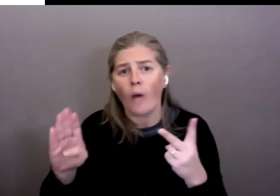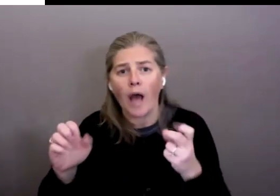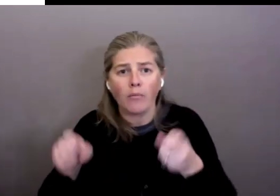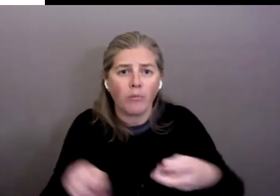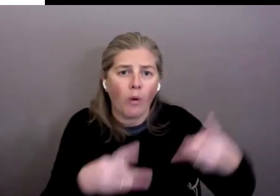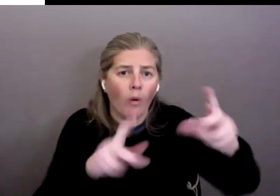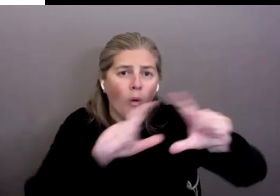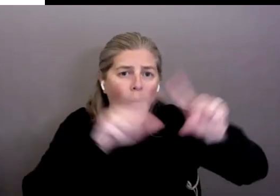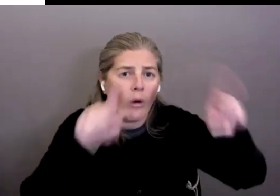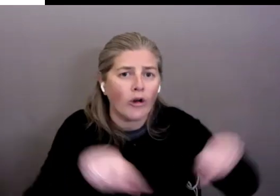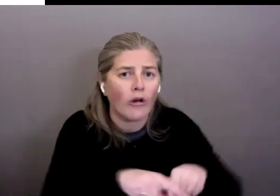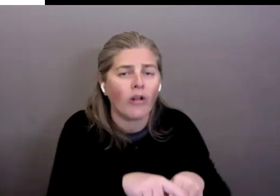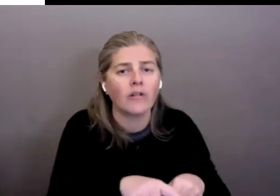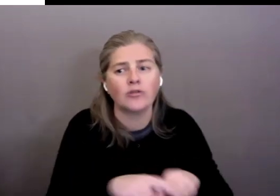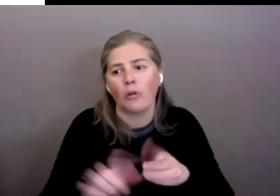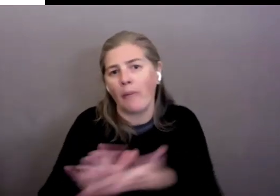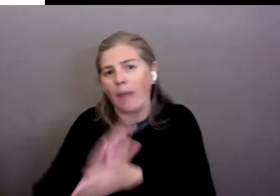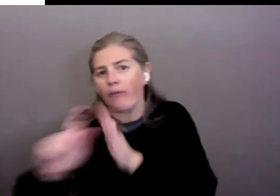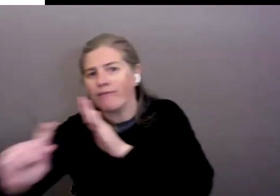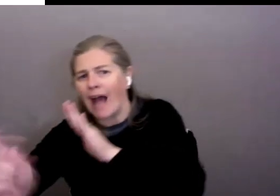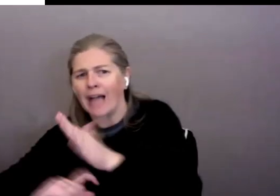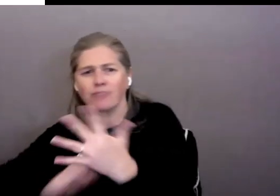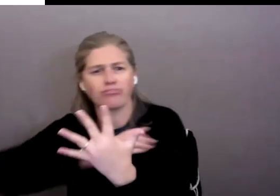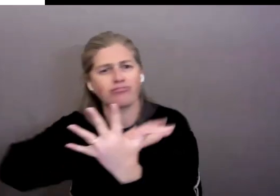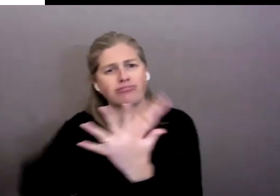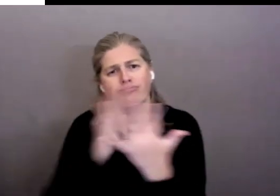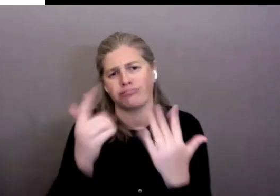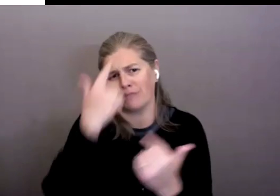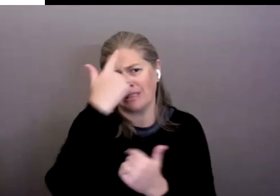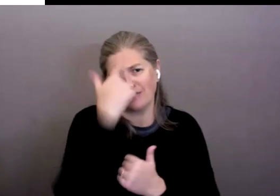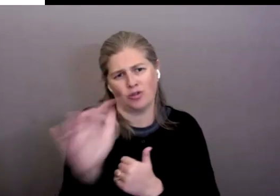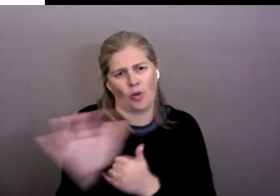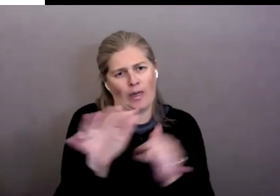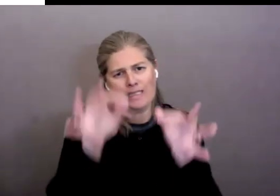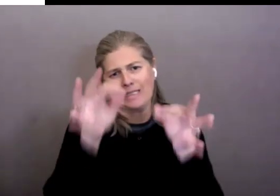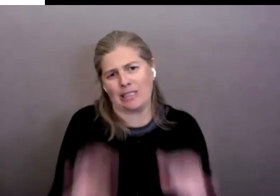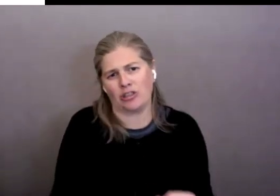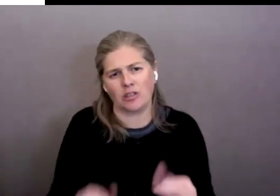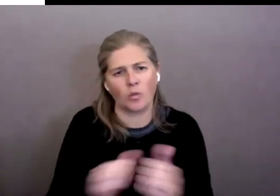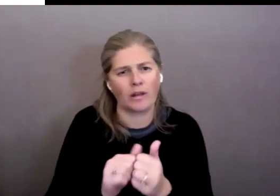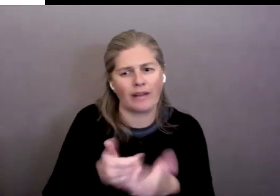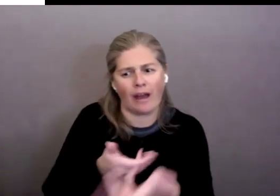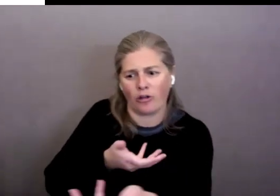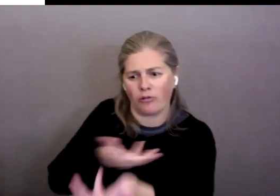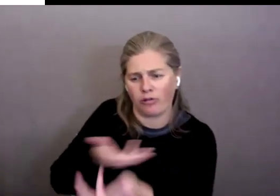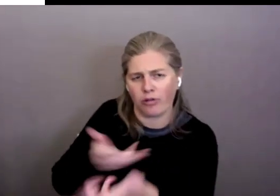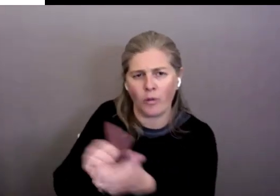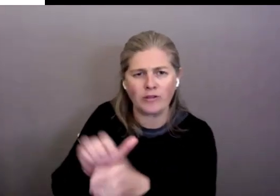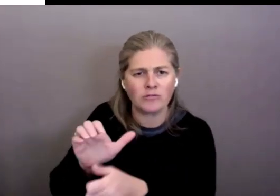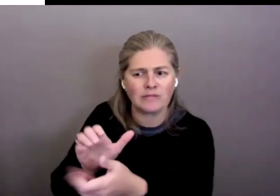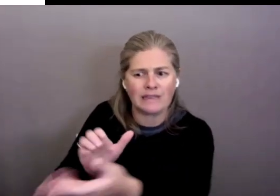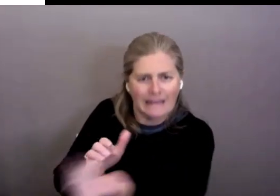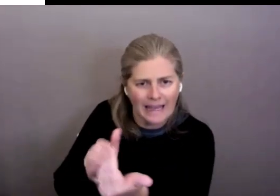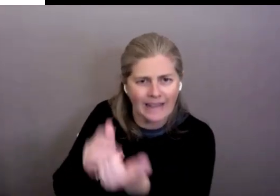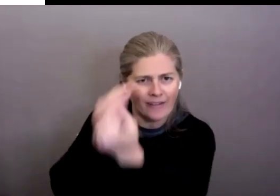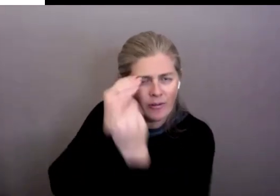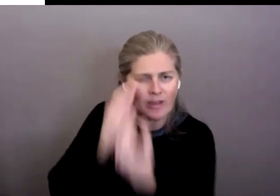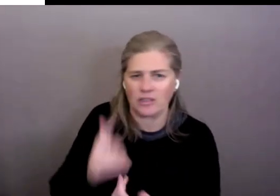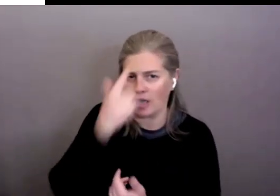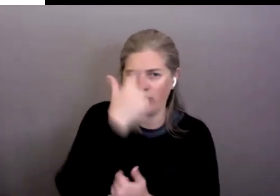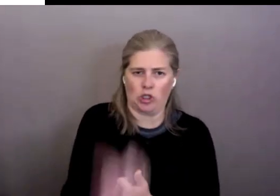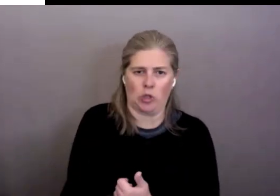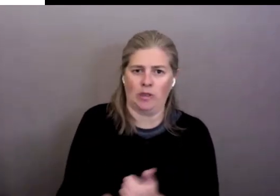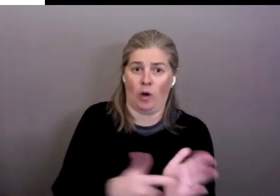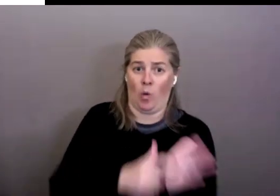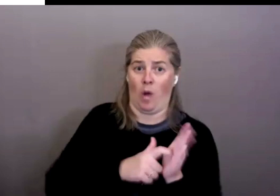a faxed piece of paper, this is up to the state's discretion in consultation with AAAs. So,